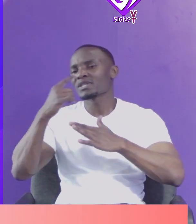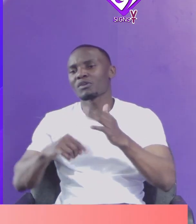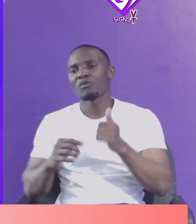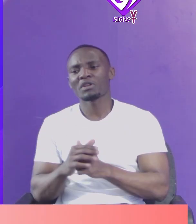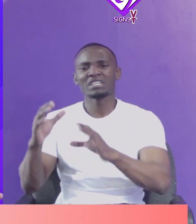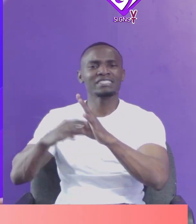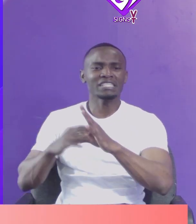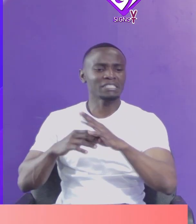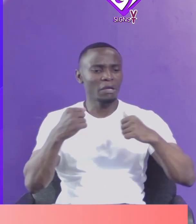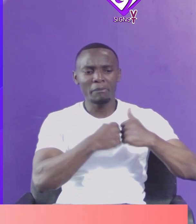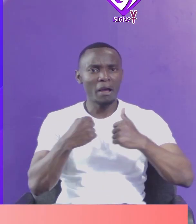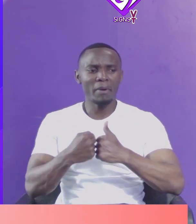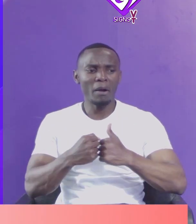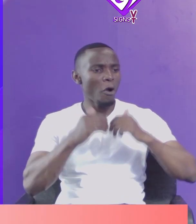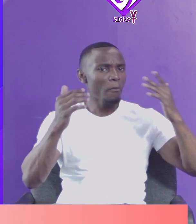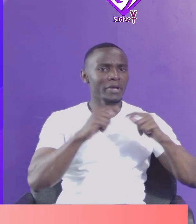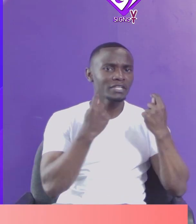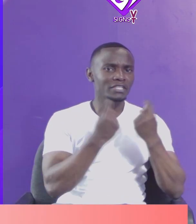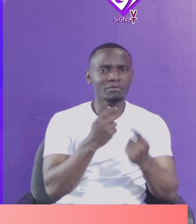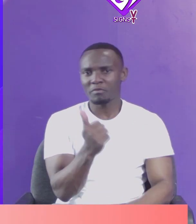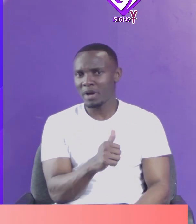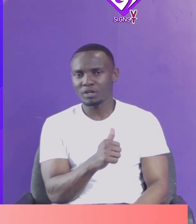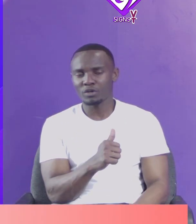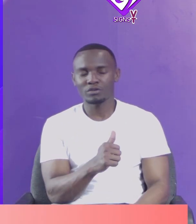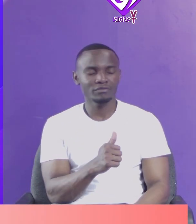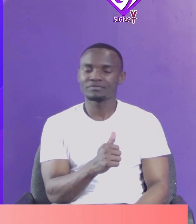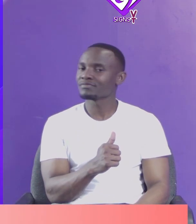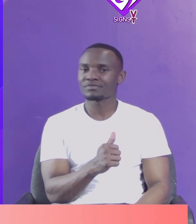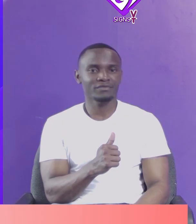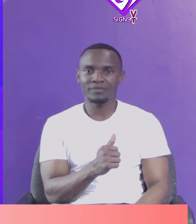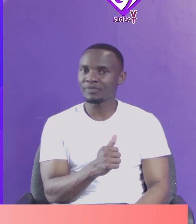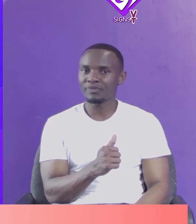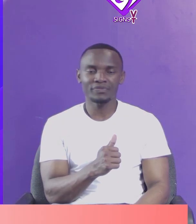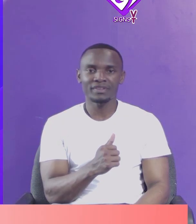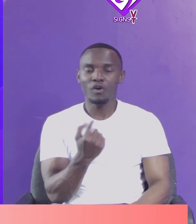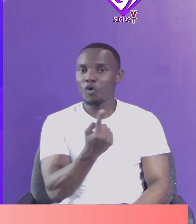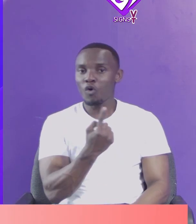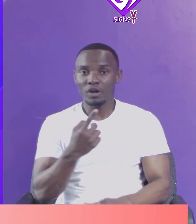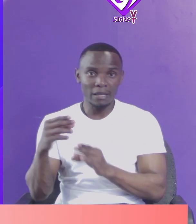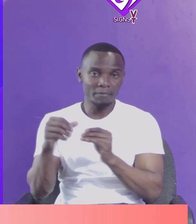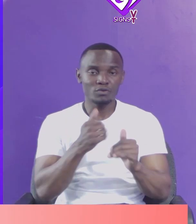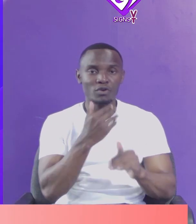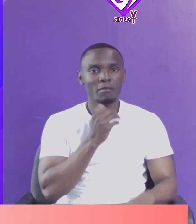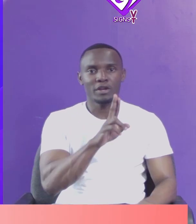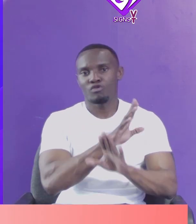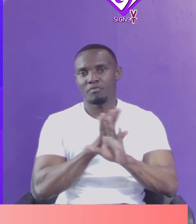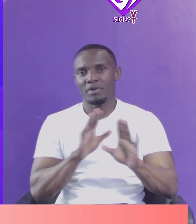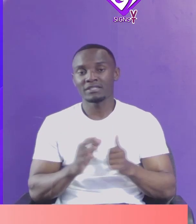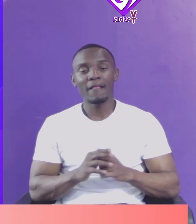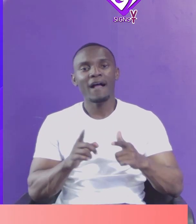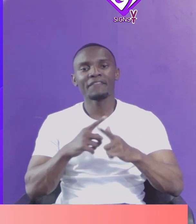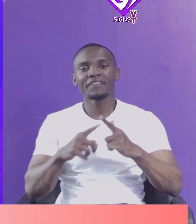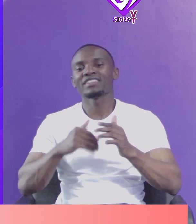yoyote. Timu kubwa ilipatana nayo only ilikuwa Manchester United that dealt them a major blow, a massive defeat. But then again, timu kubwa